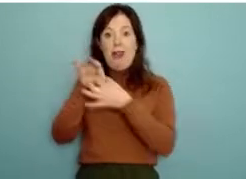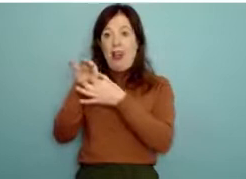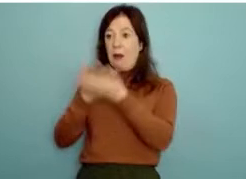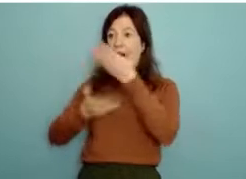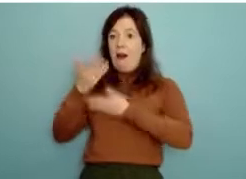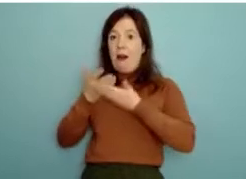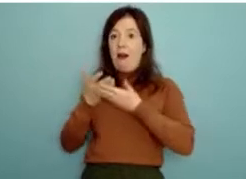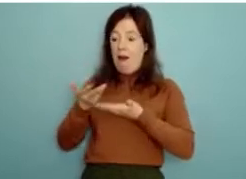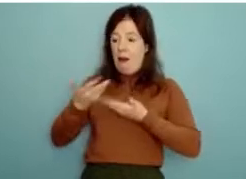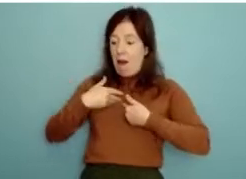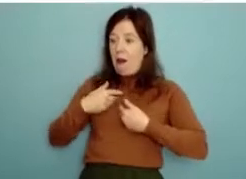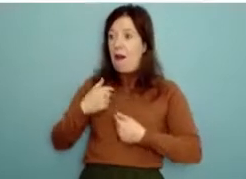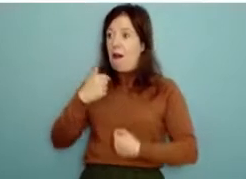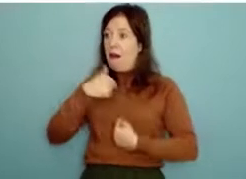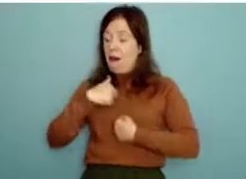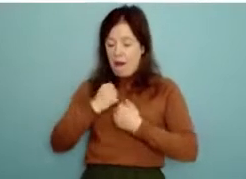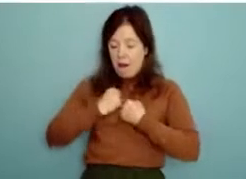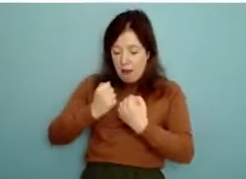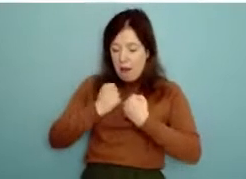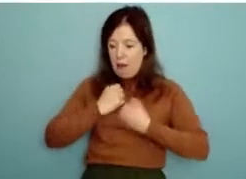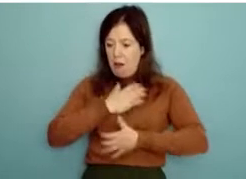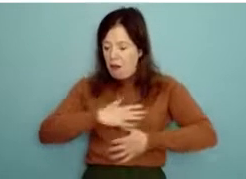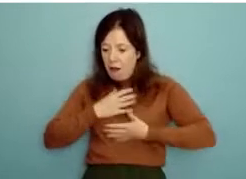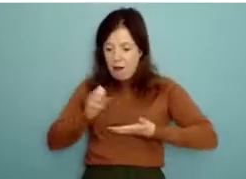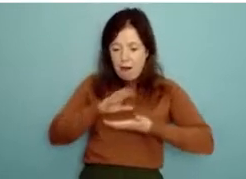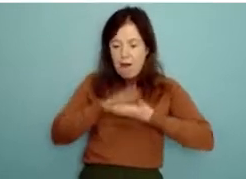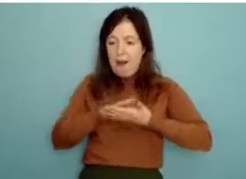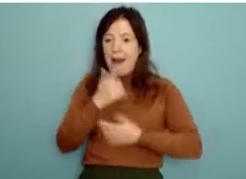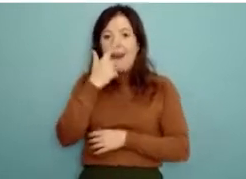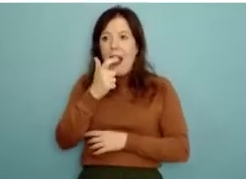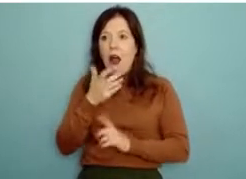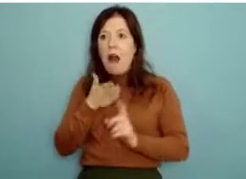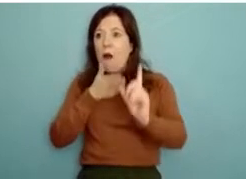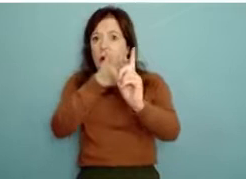reflect, to express their feelings and track progress towards their goals.